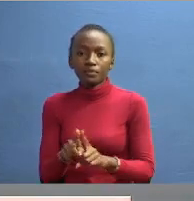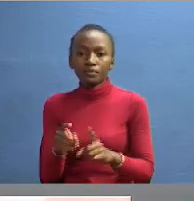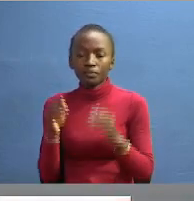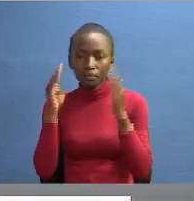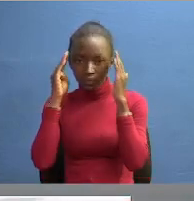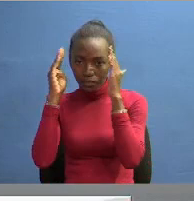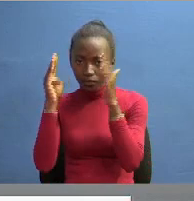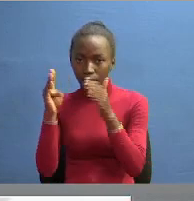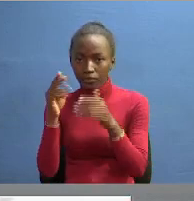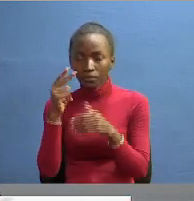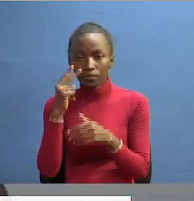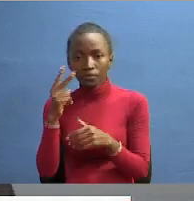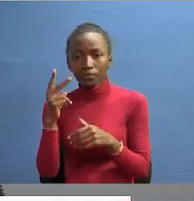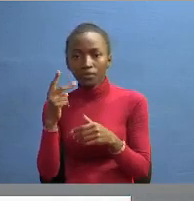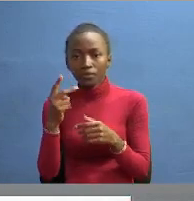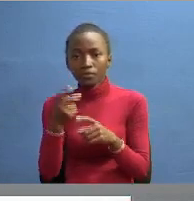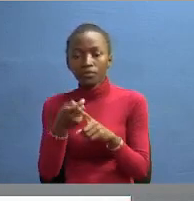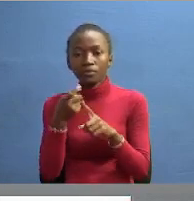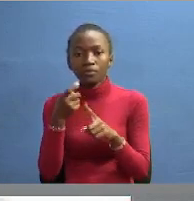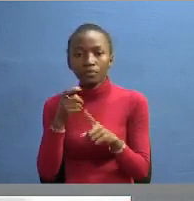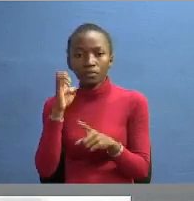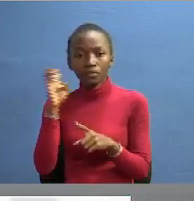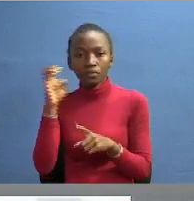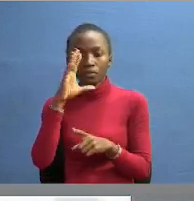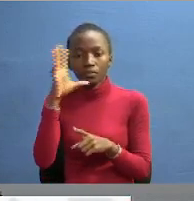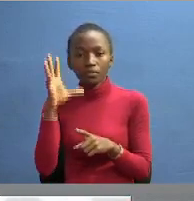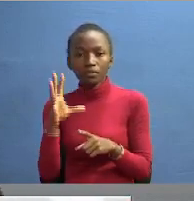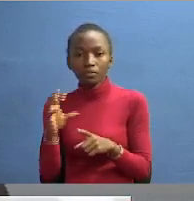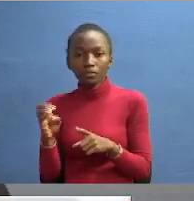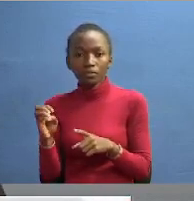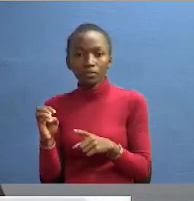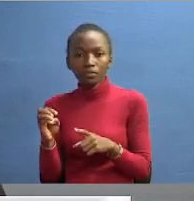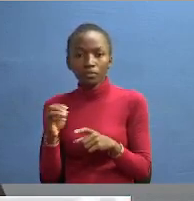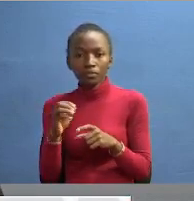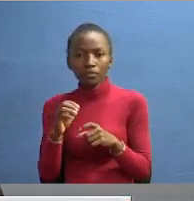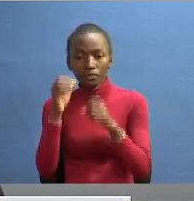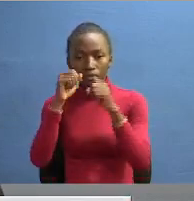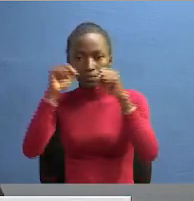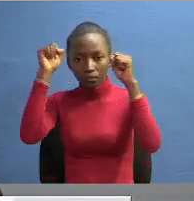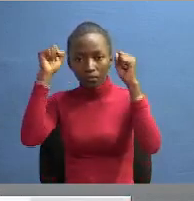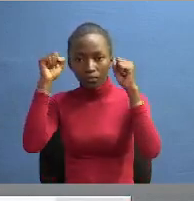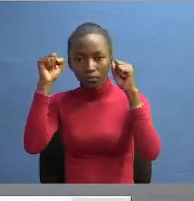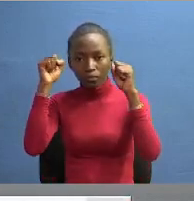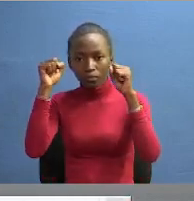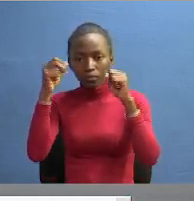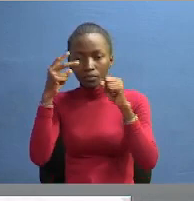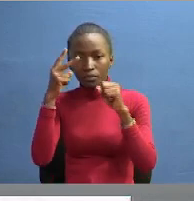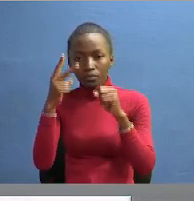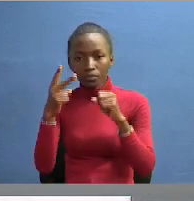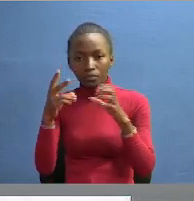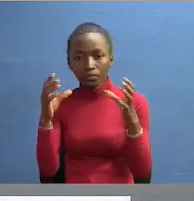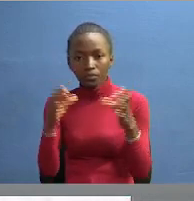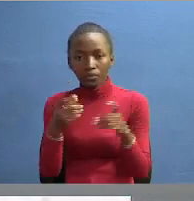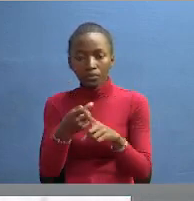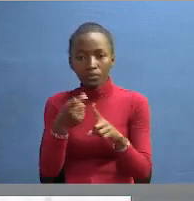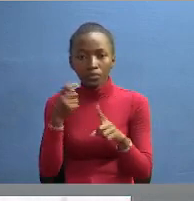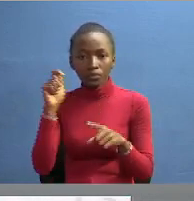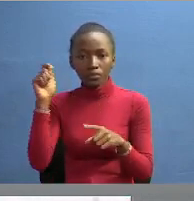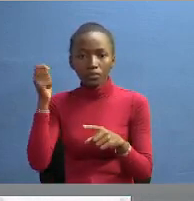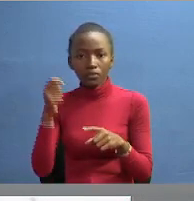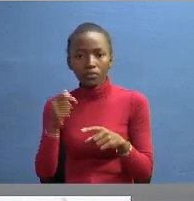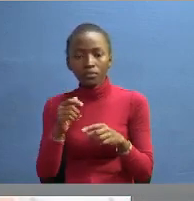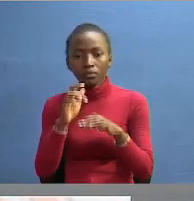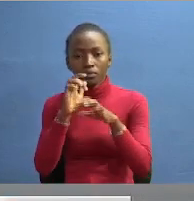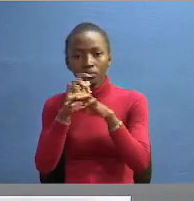African heads of states, we had 2 contingents of military from Kenya being sent to, of course, go and help